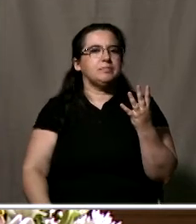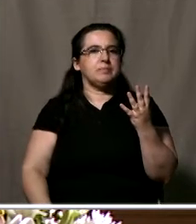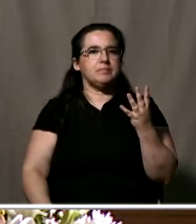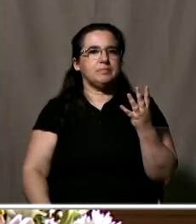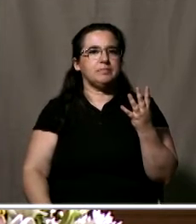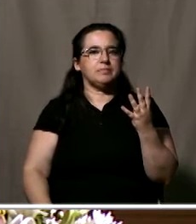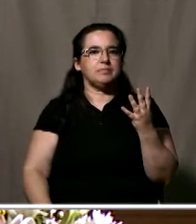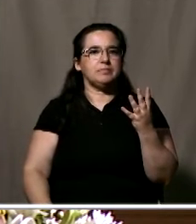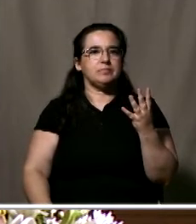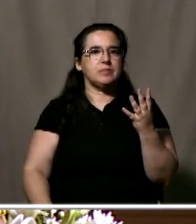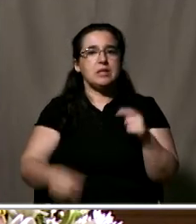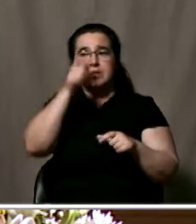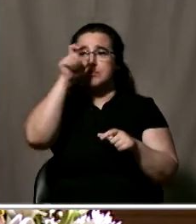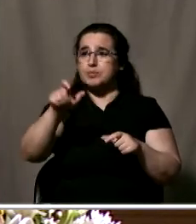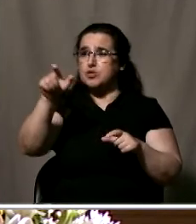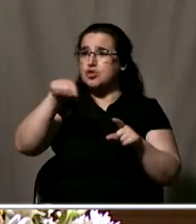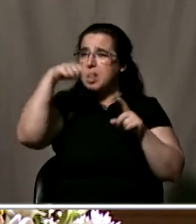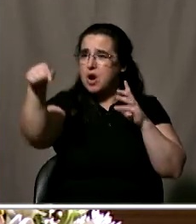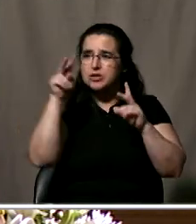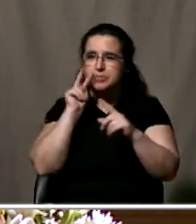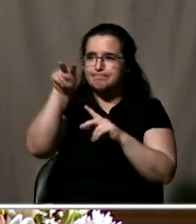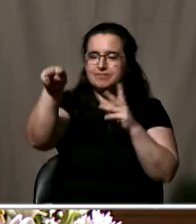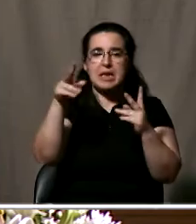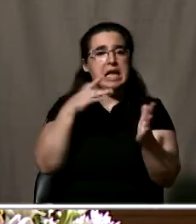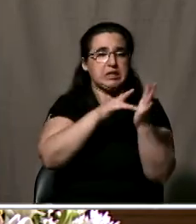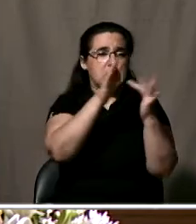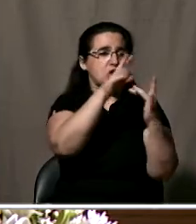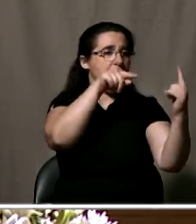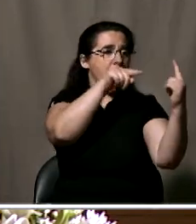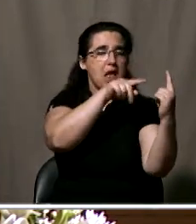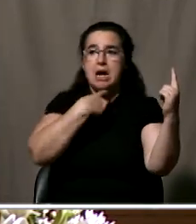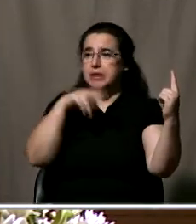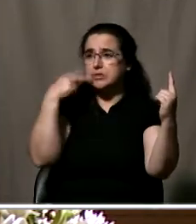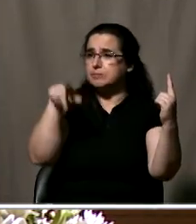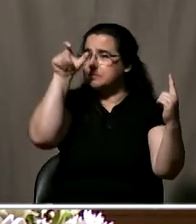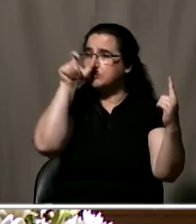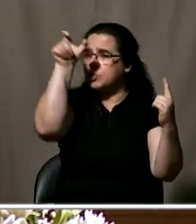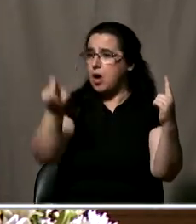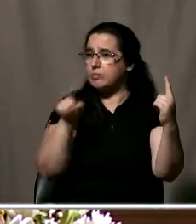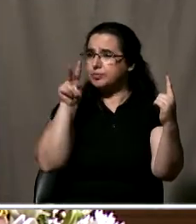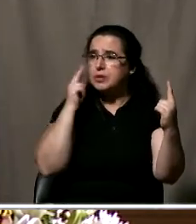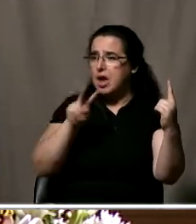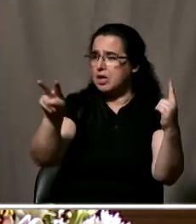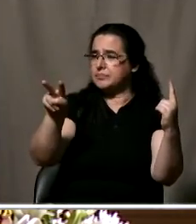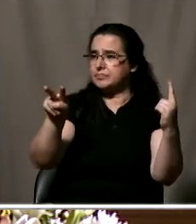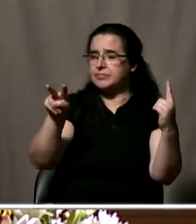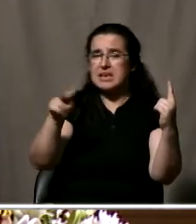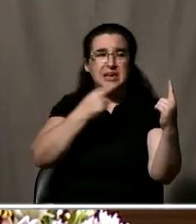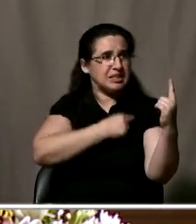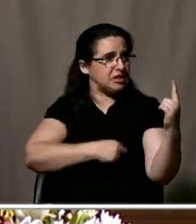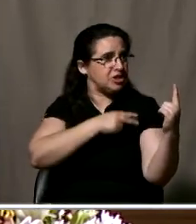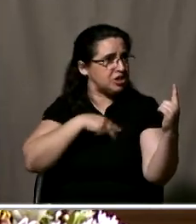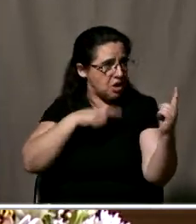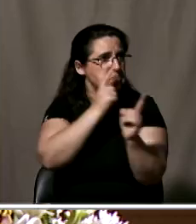other people. Para os outros. If you look to other people, se vocês olharem para os outros, even Christians, mesmo que olhem para